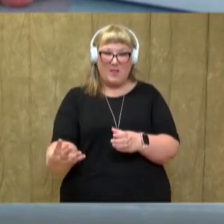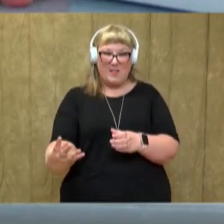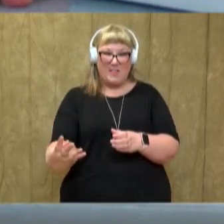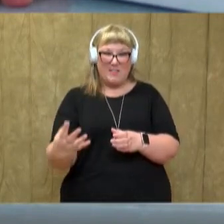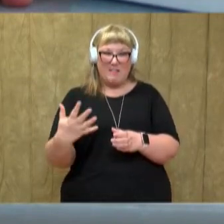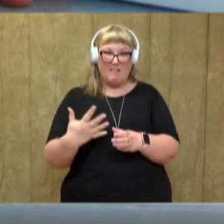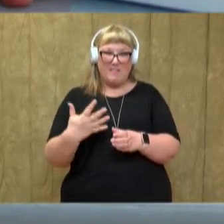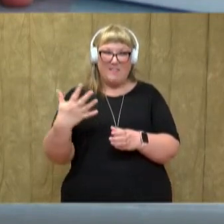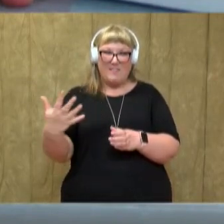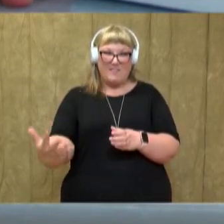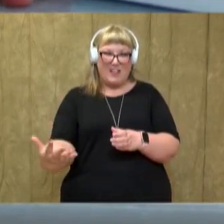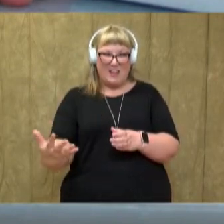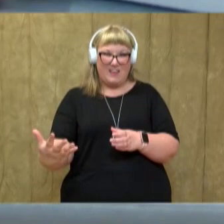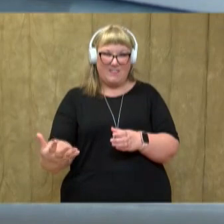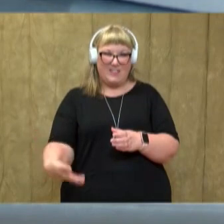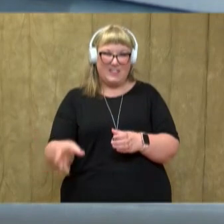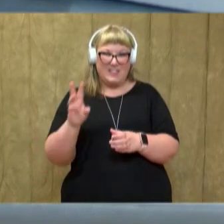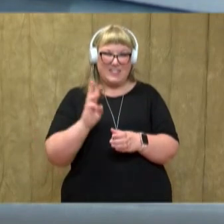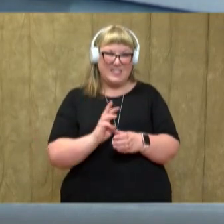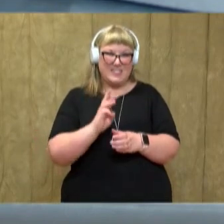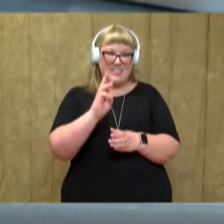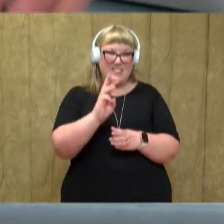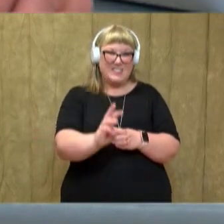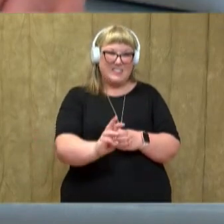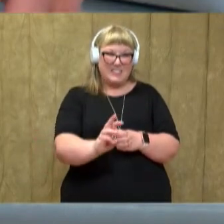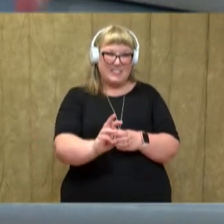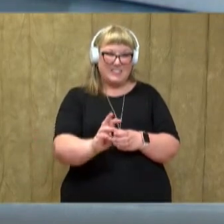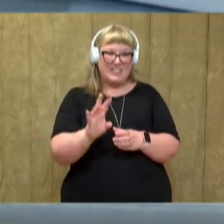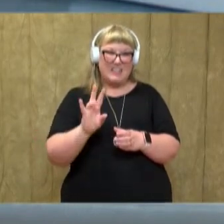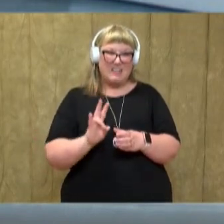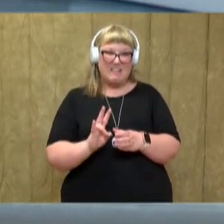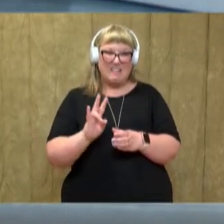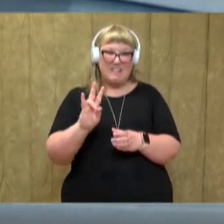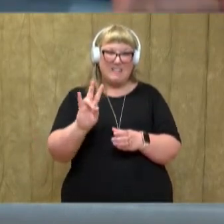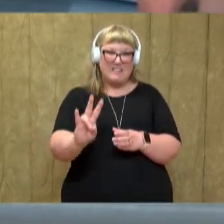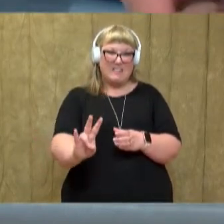4, 5, 6,